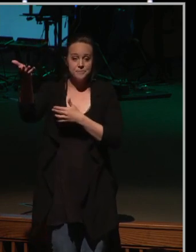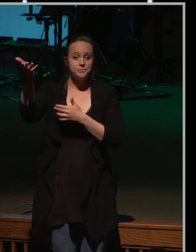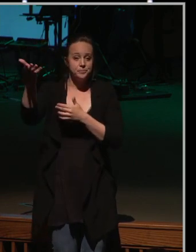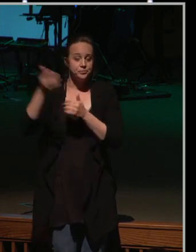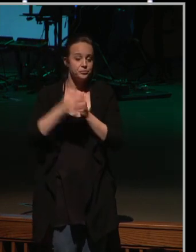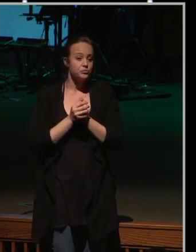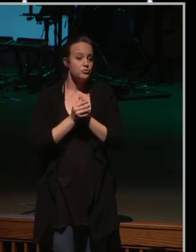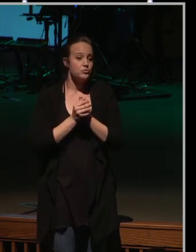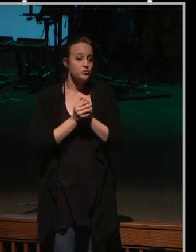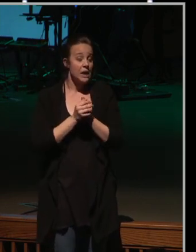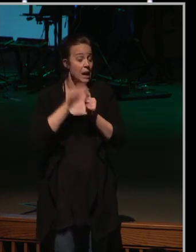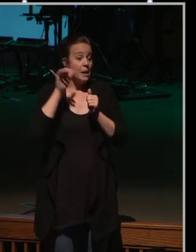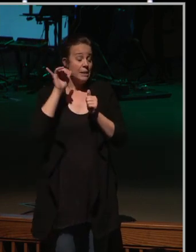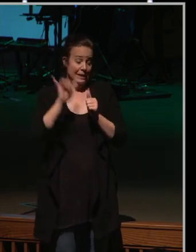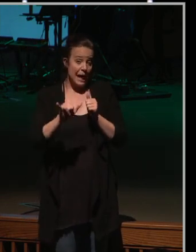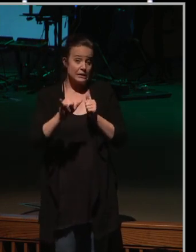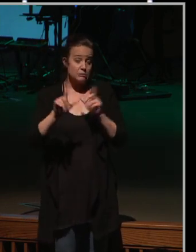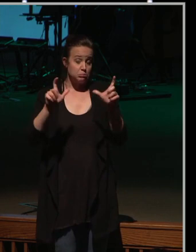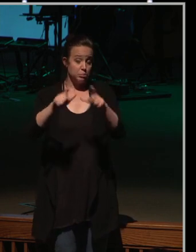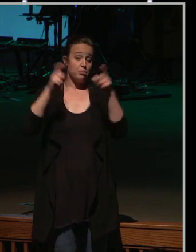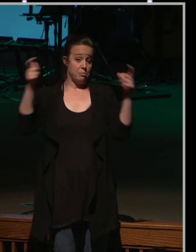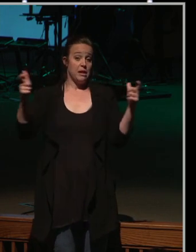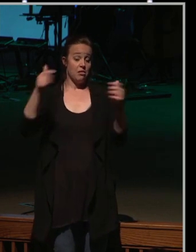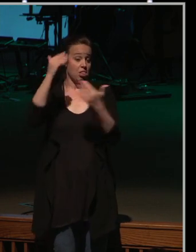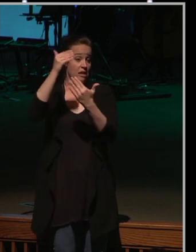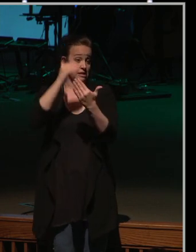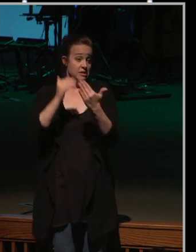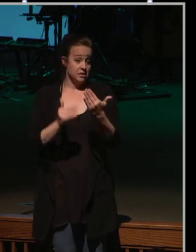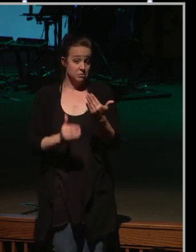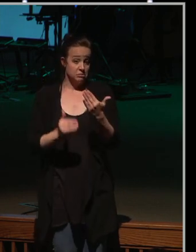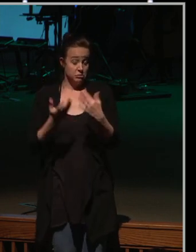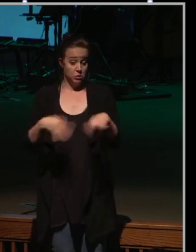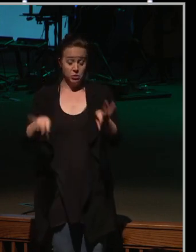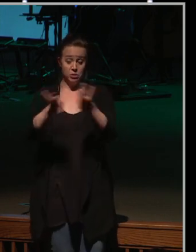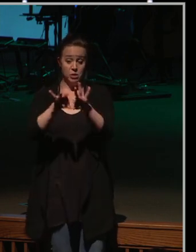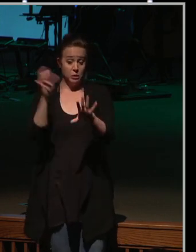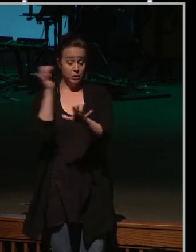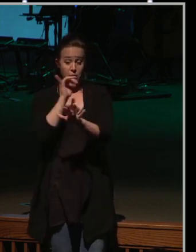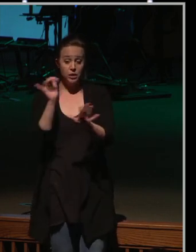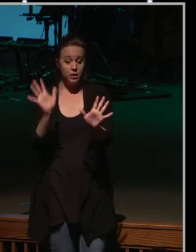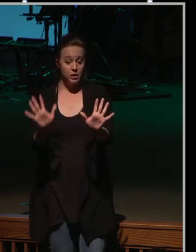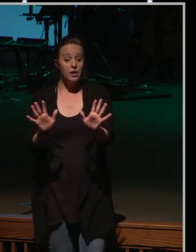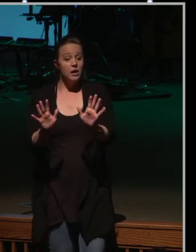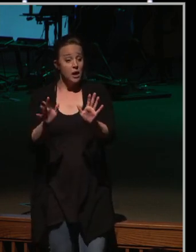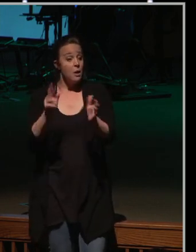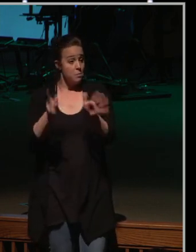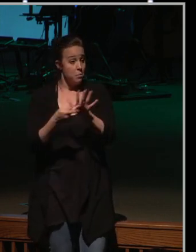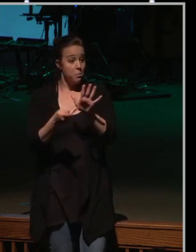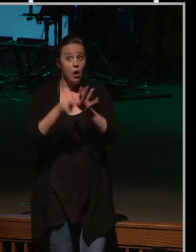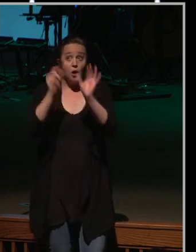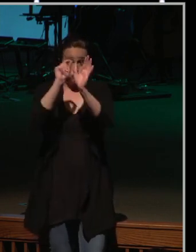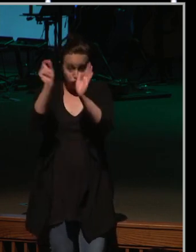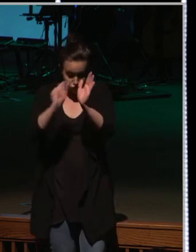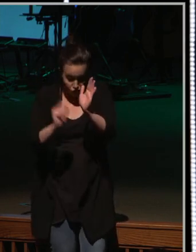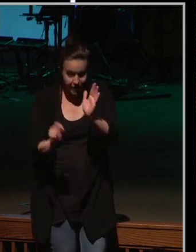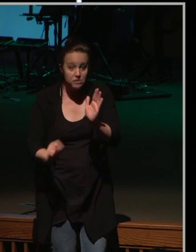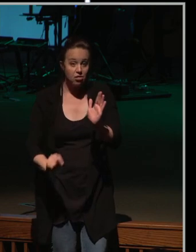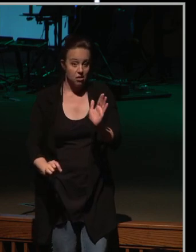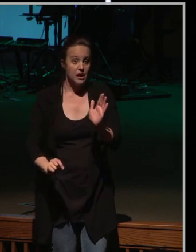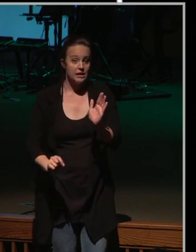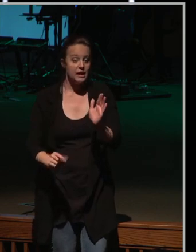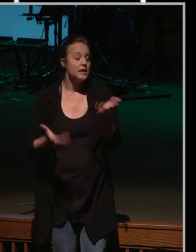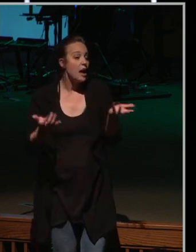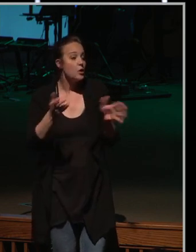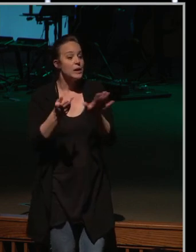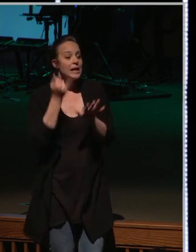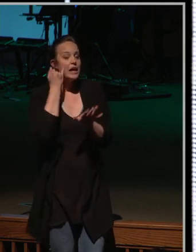Now that's a pretty packed list. Paul covers a lot of ground in there. And whether Paul was writing this all down himself or whether he had a scribe,